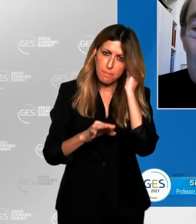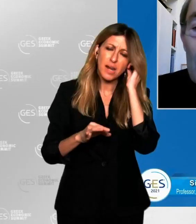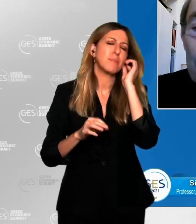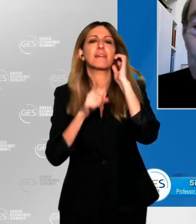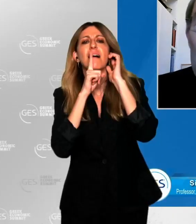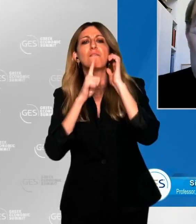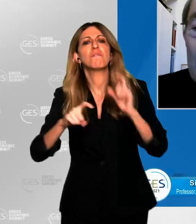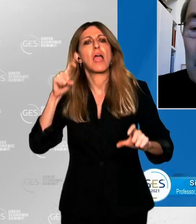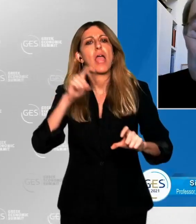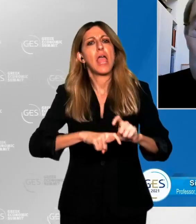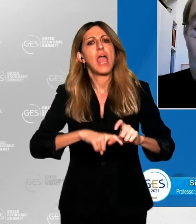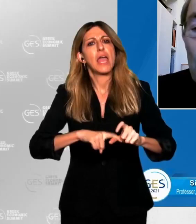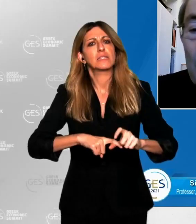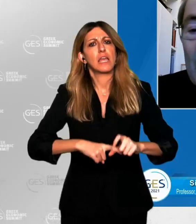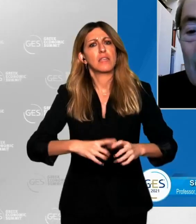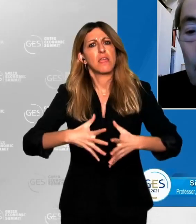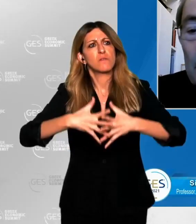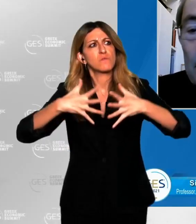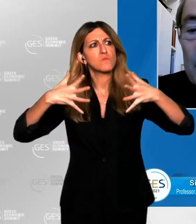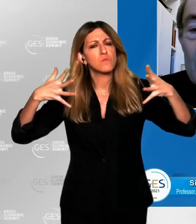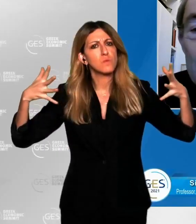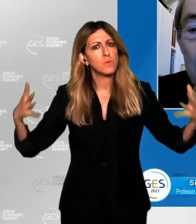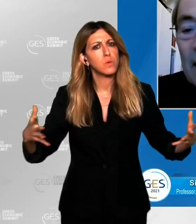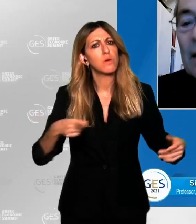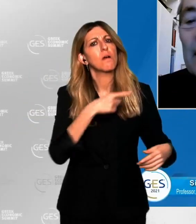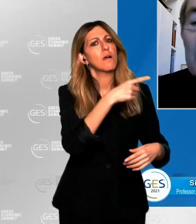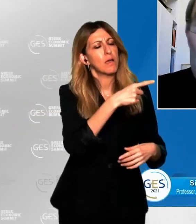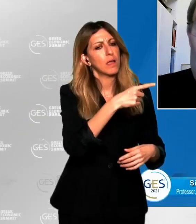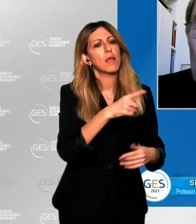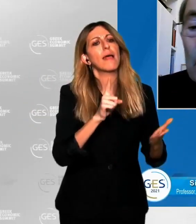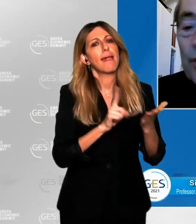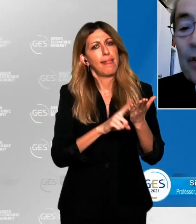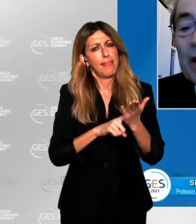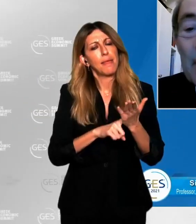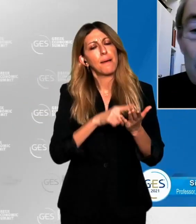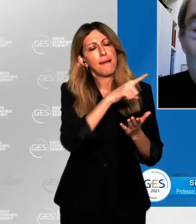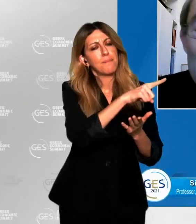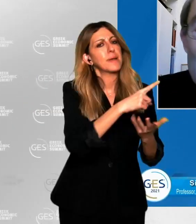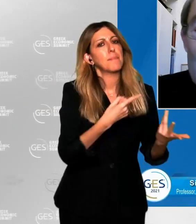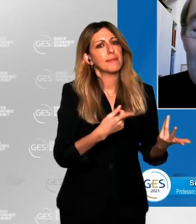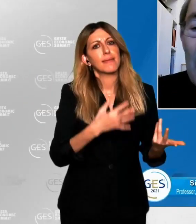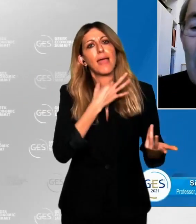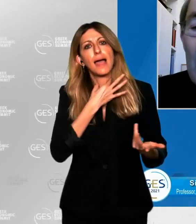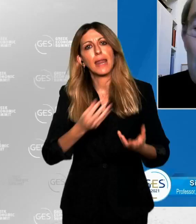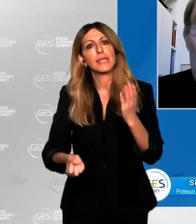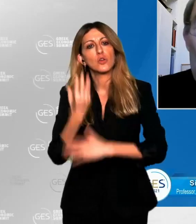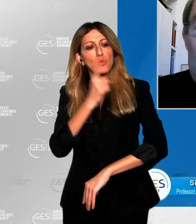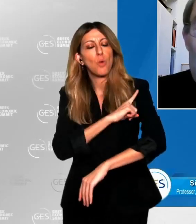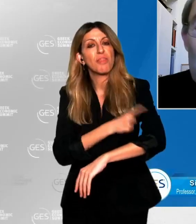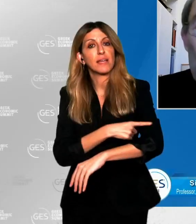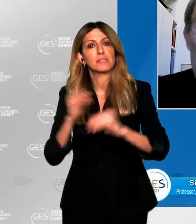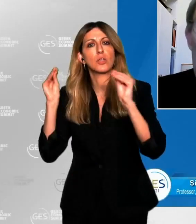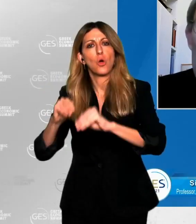These are known by the acronym STEM, Science, Technology, Engineering, Mathematics, and